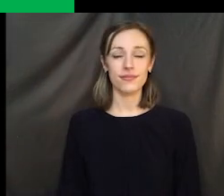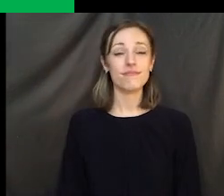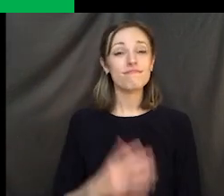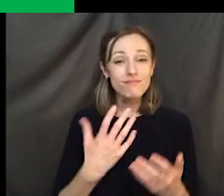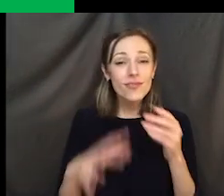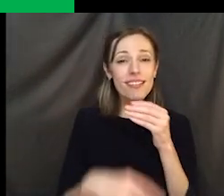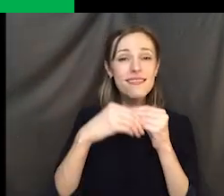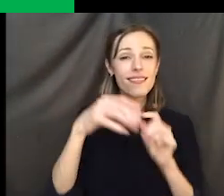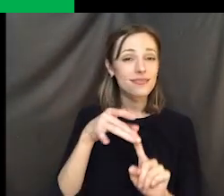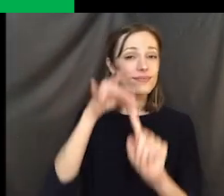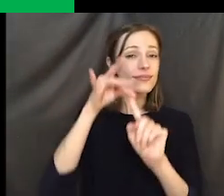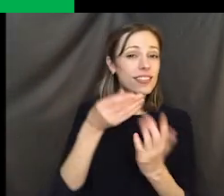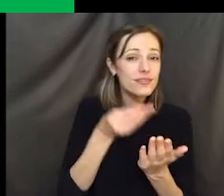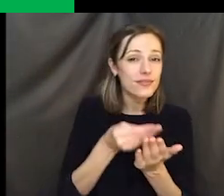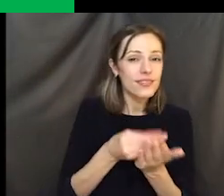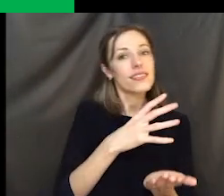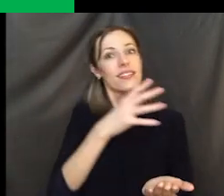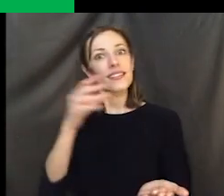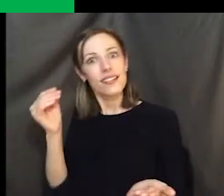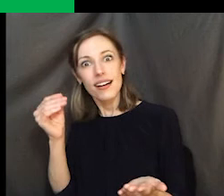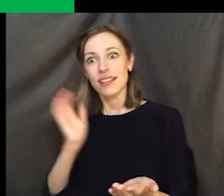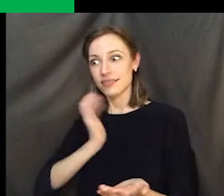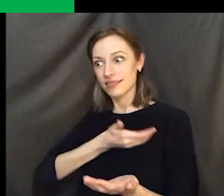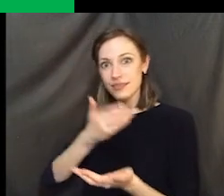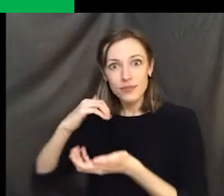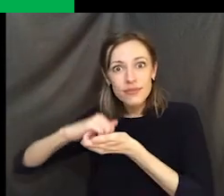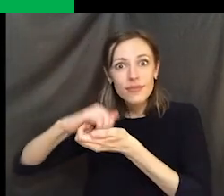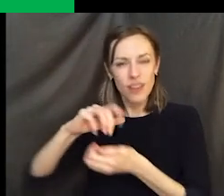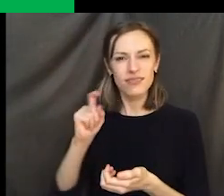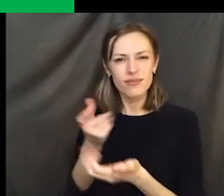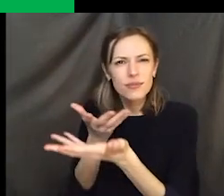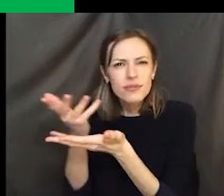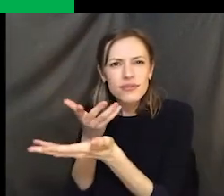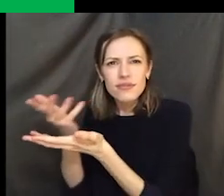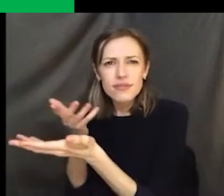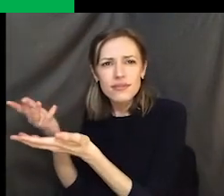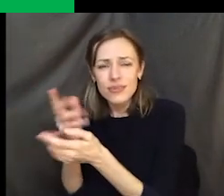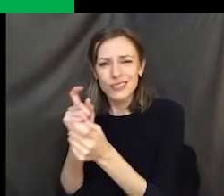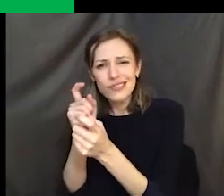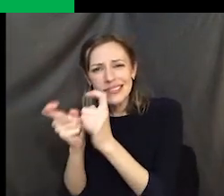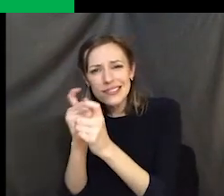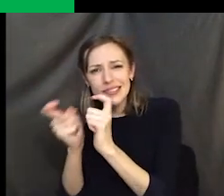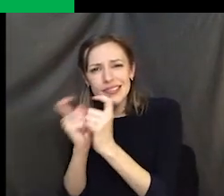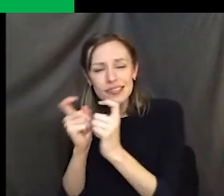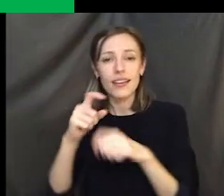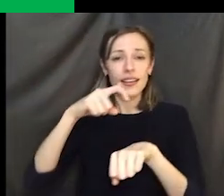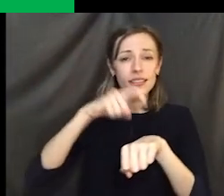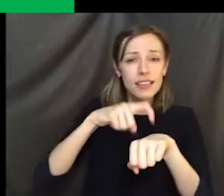In addition to our special funding, we've had to work with all of our partners to rescope timelines and deliverables for existing grants.